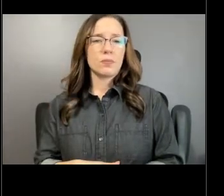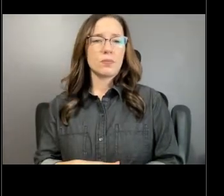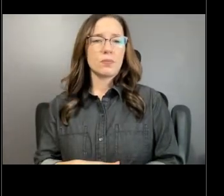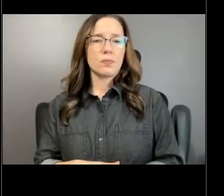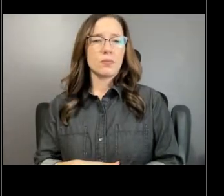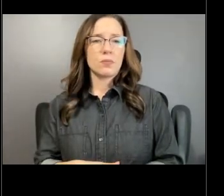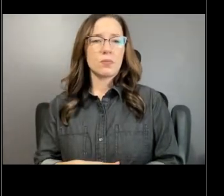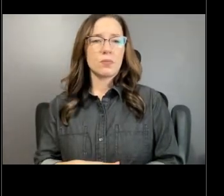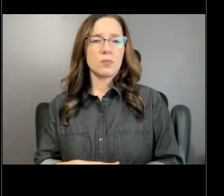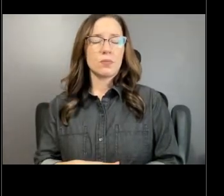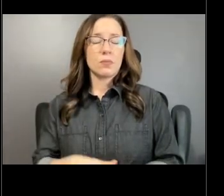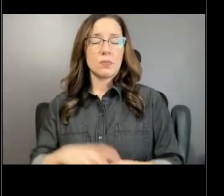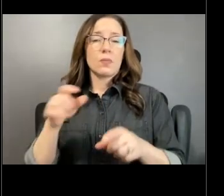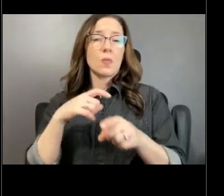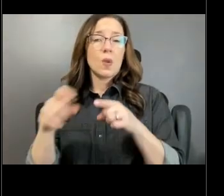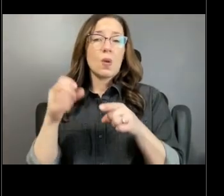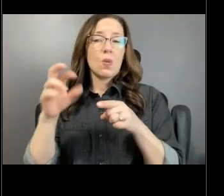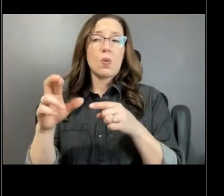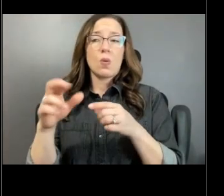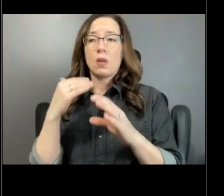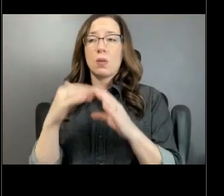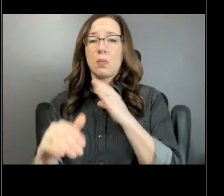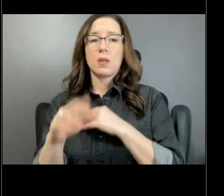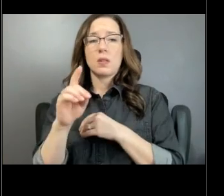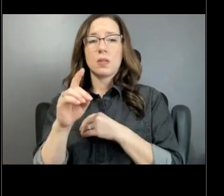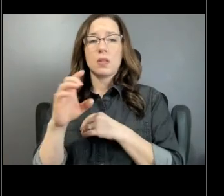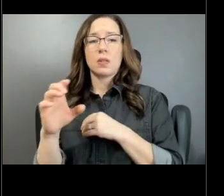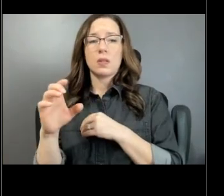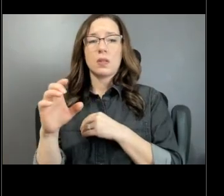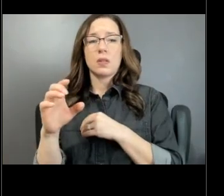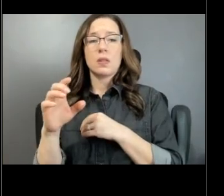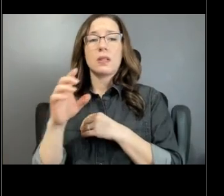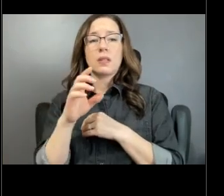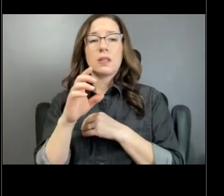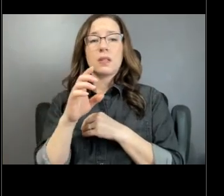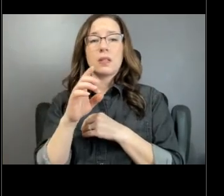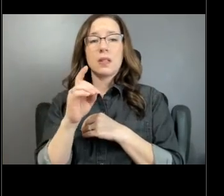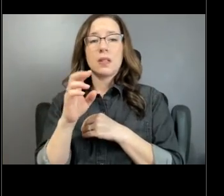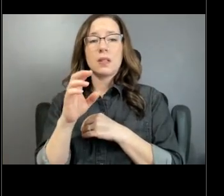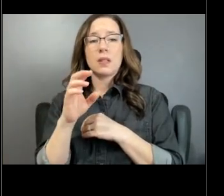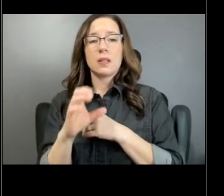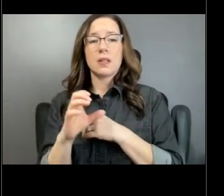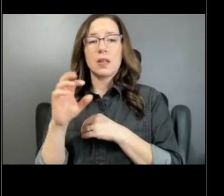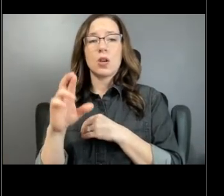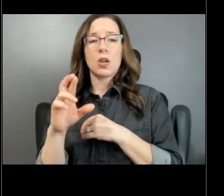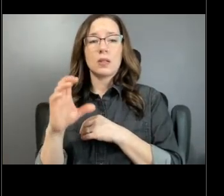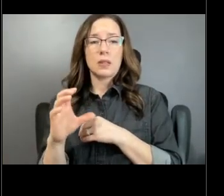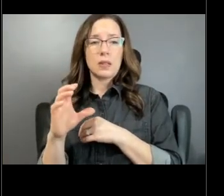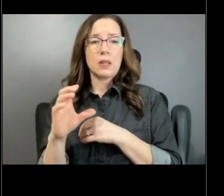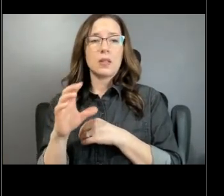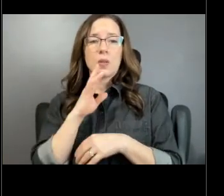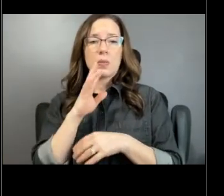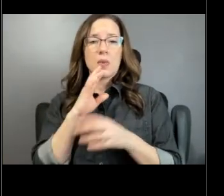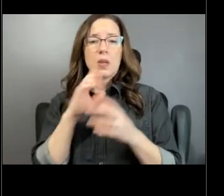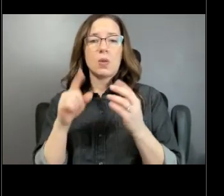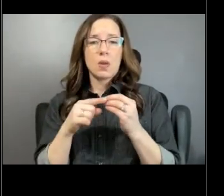Call or email the DCRC to talk with subject matter experts for